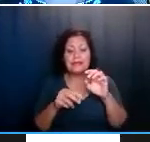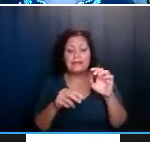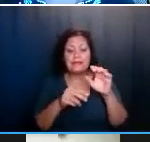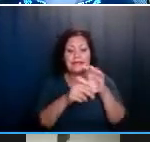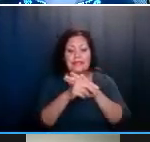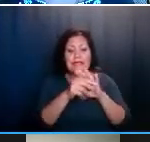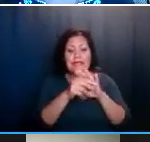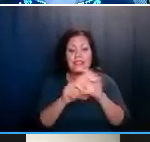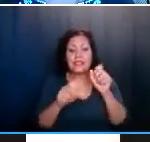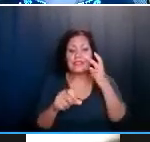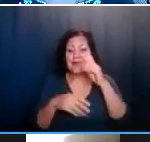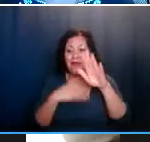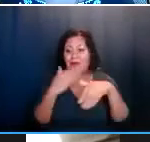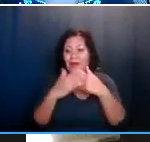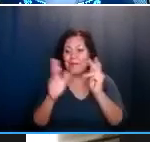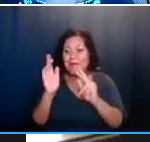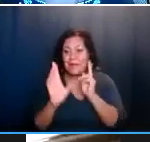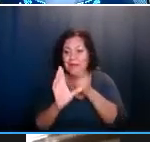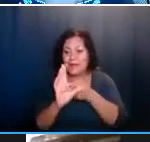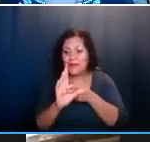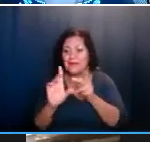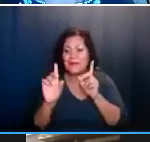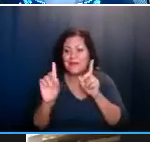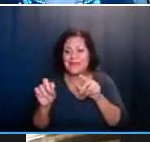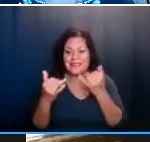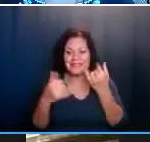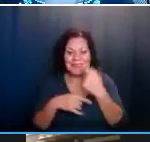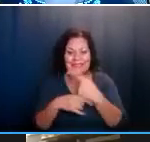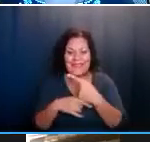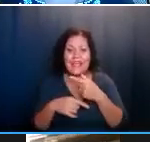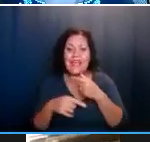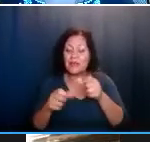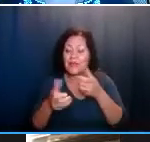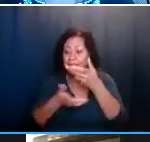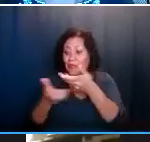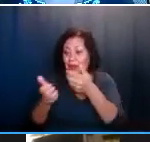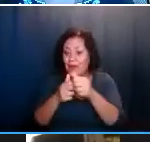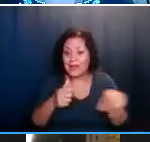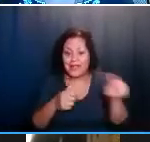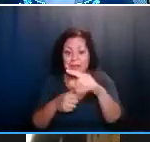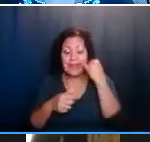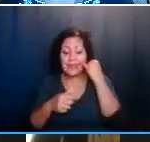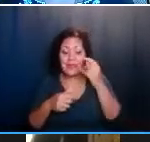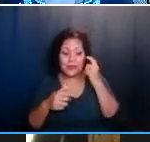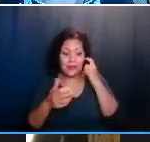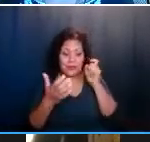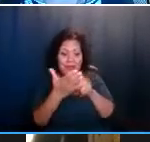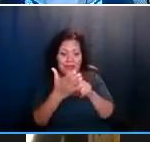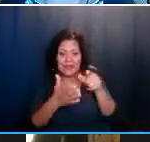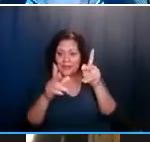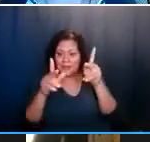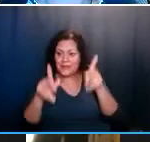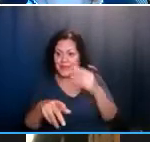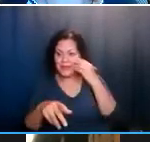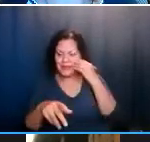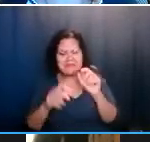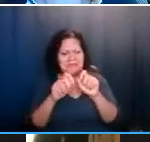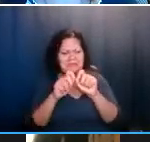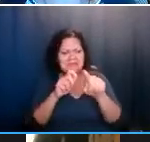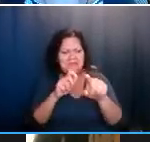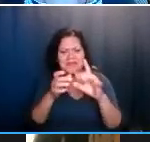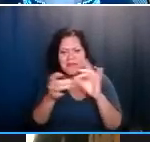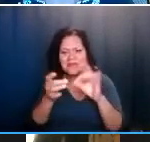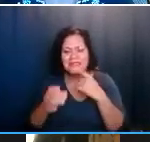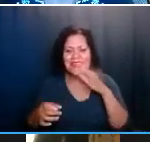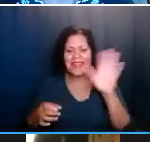today as and interact with them. So if you see somebody you know in here, go ahead and send them a message and say, hey, I'm